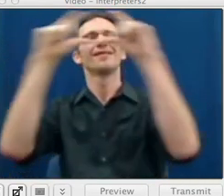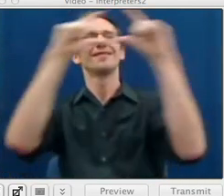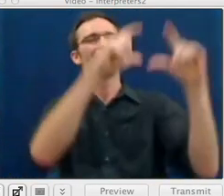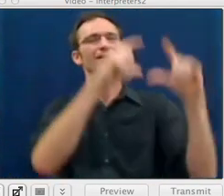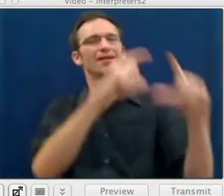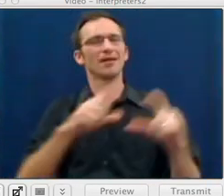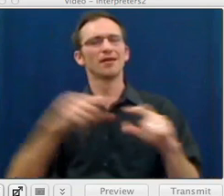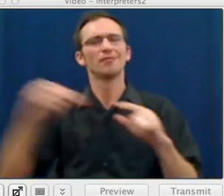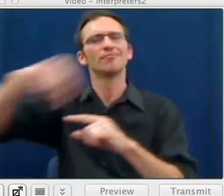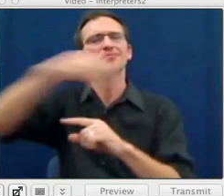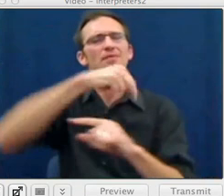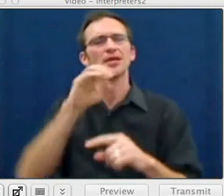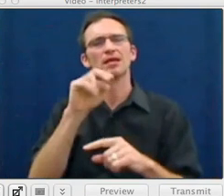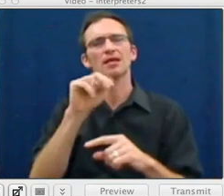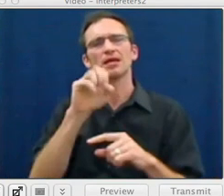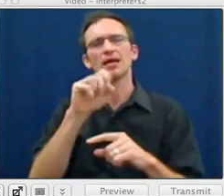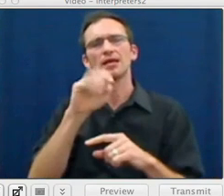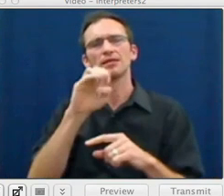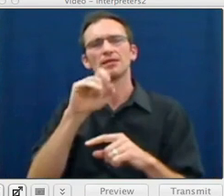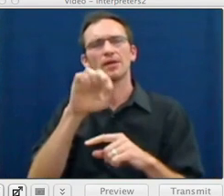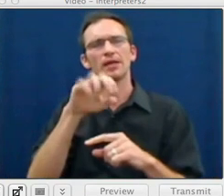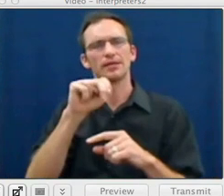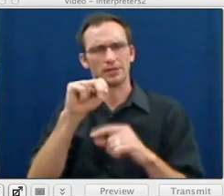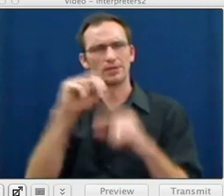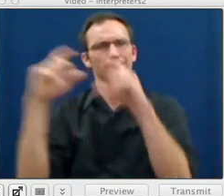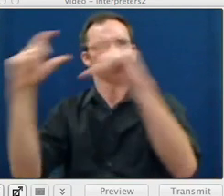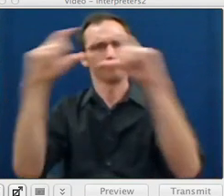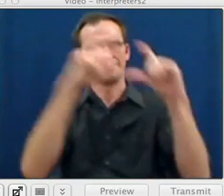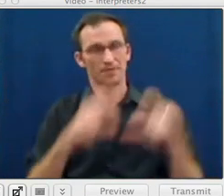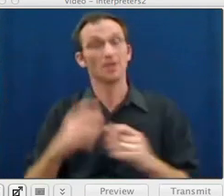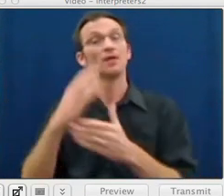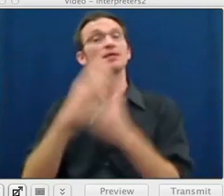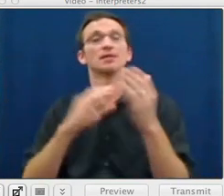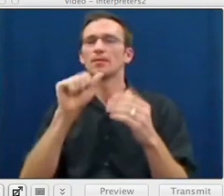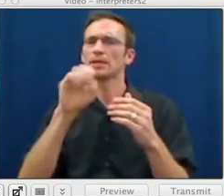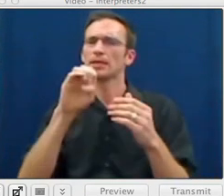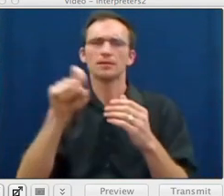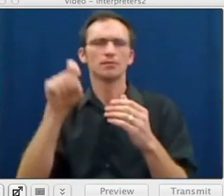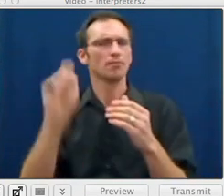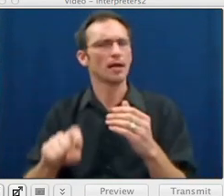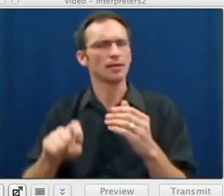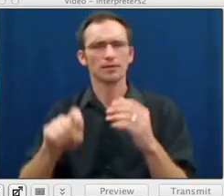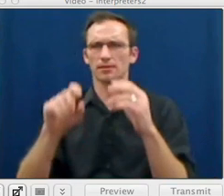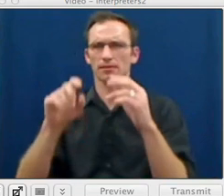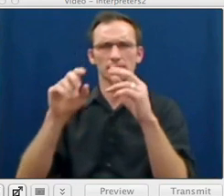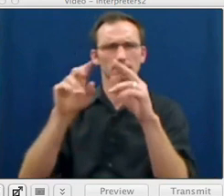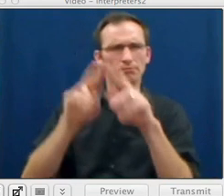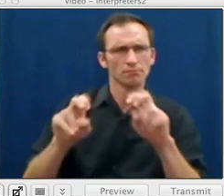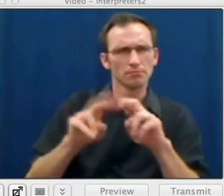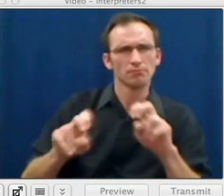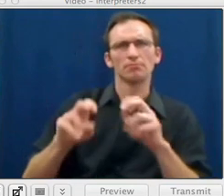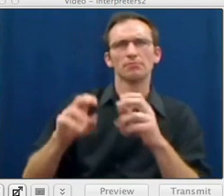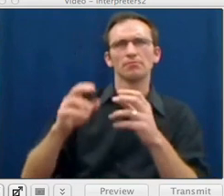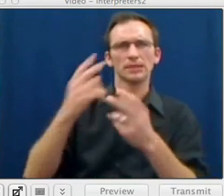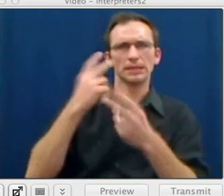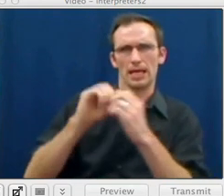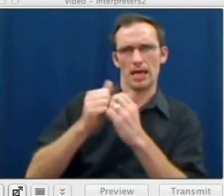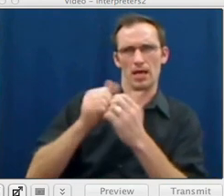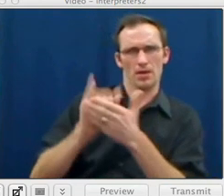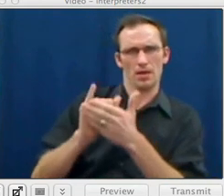Some cases benefit only from an examination of one control decision. I would not say the deaf interpreter